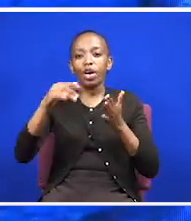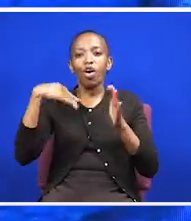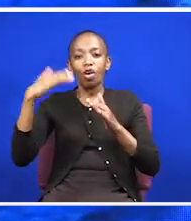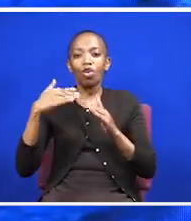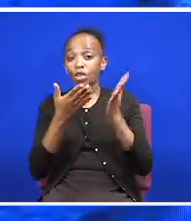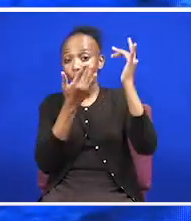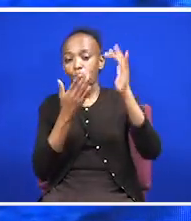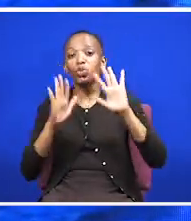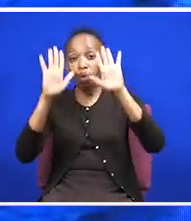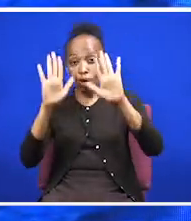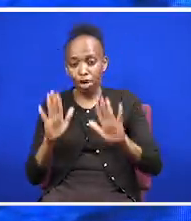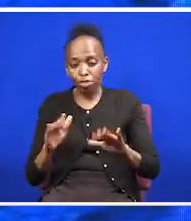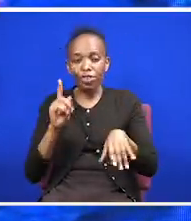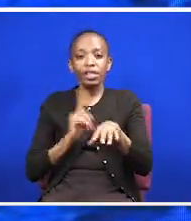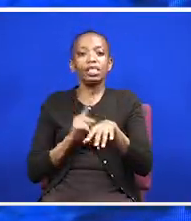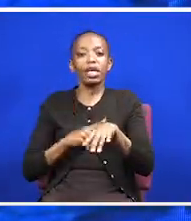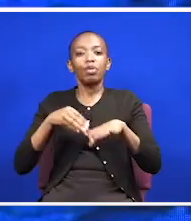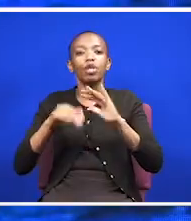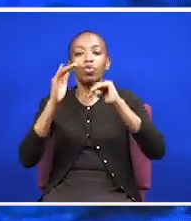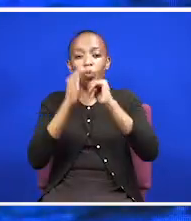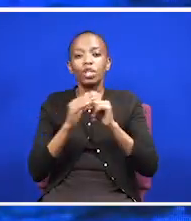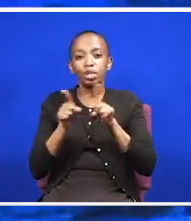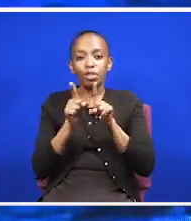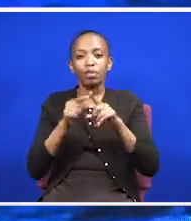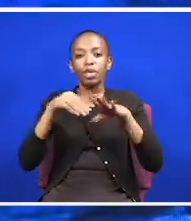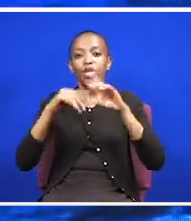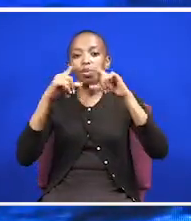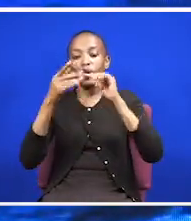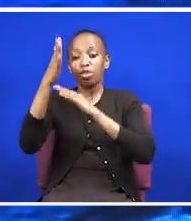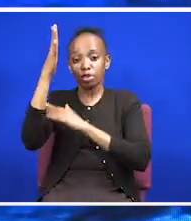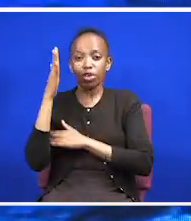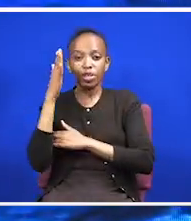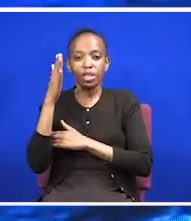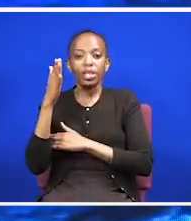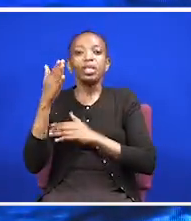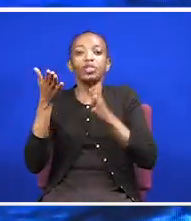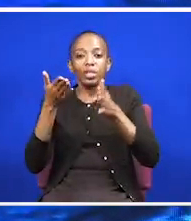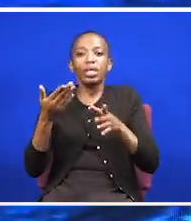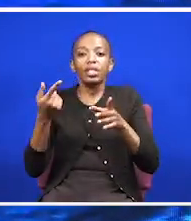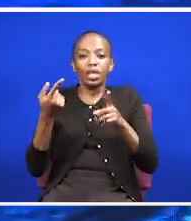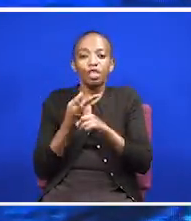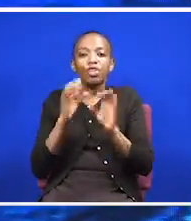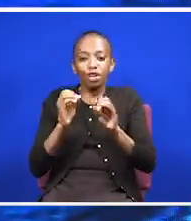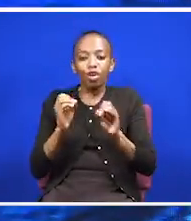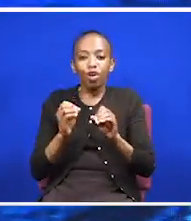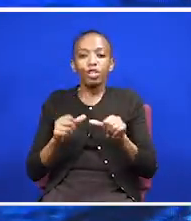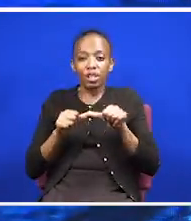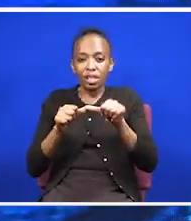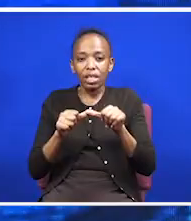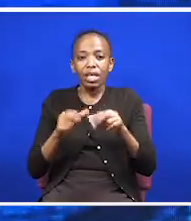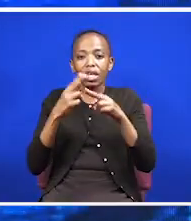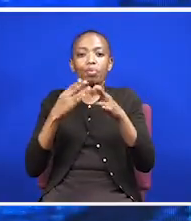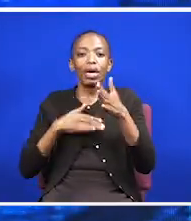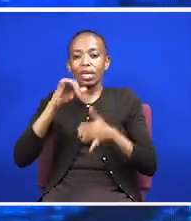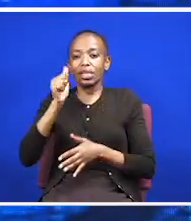always look forward to a wonderful time in worship and in the Word of God. It's not going to be any different today, so stay tuned. My name is